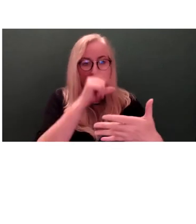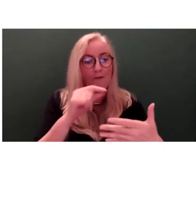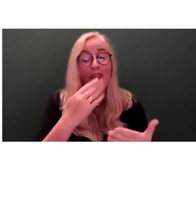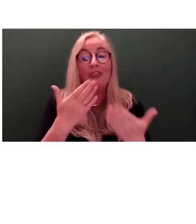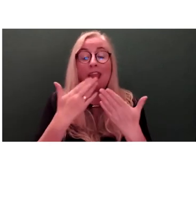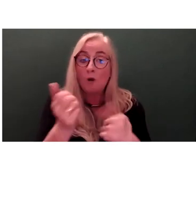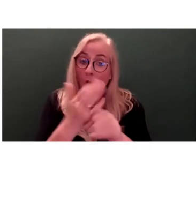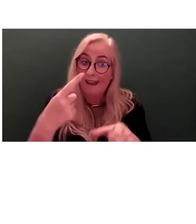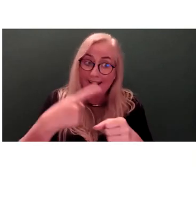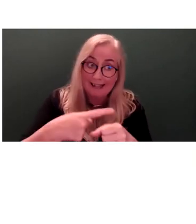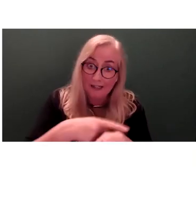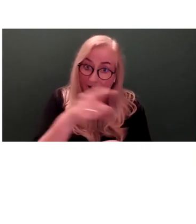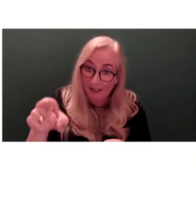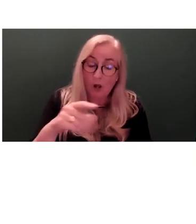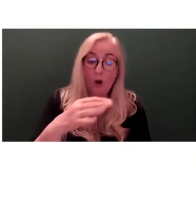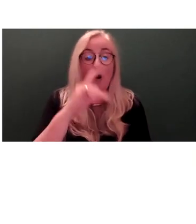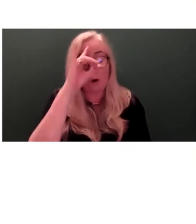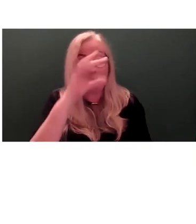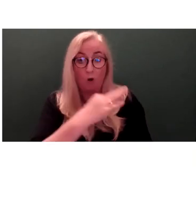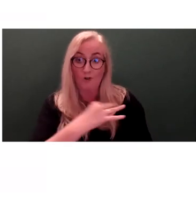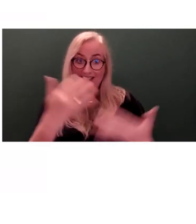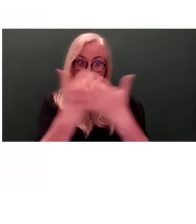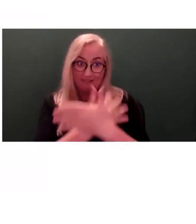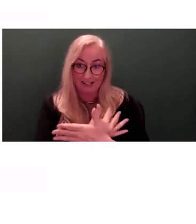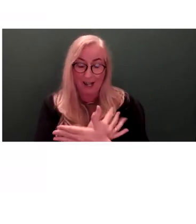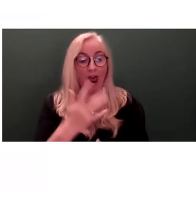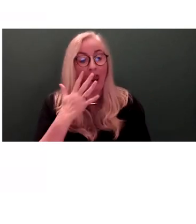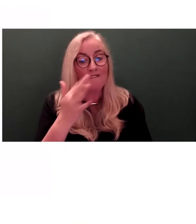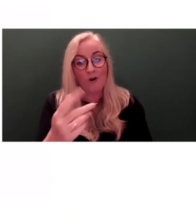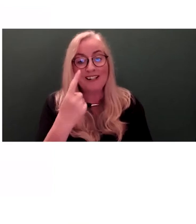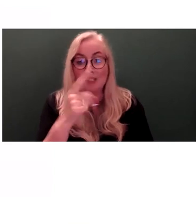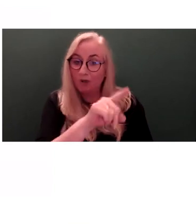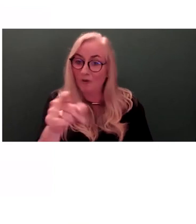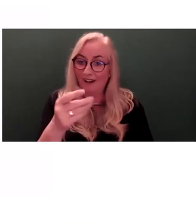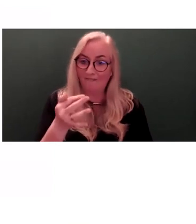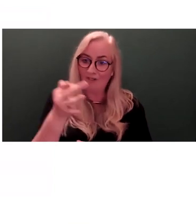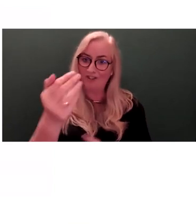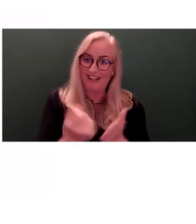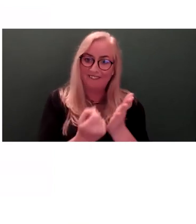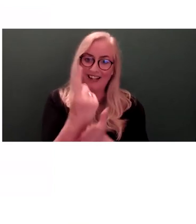I hope everyone has a good evening, and we look forward to seeing you at one of our future events.